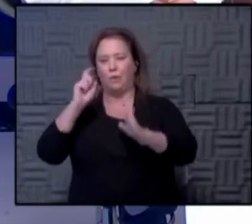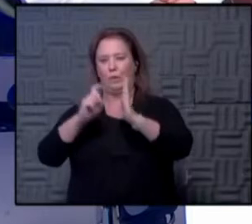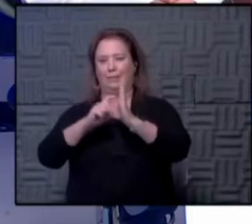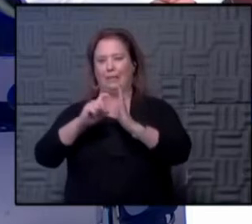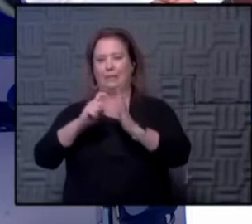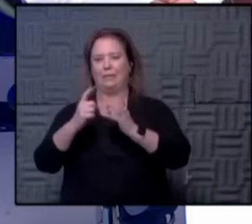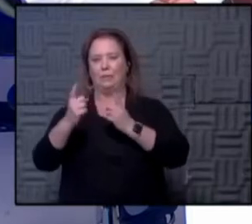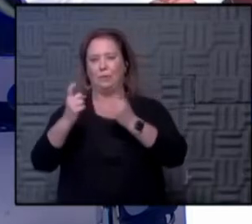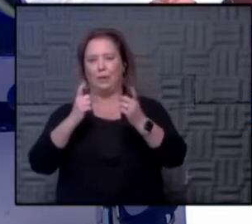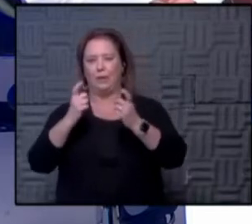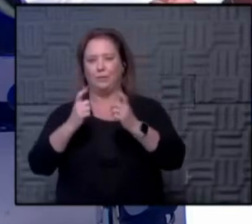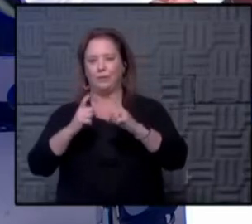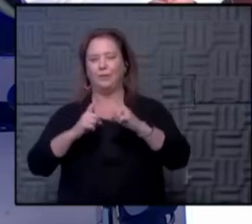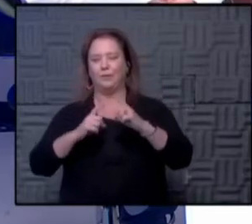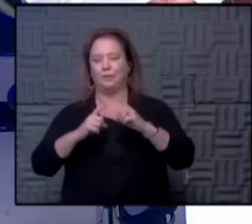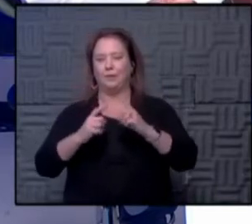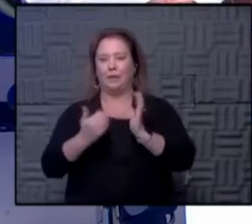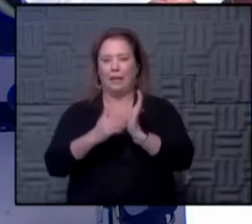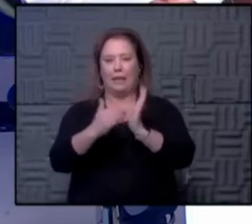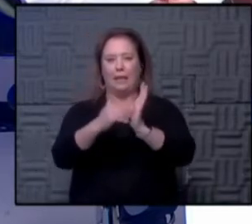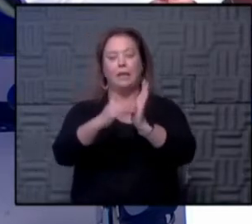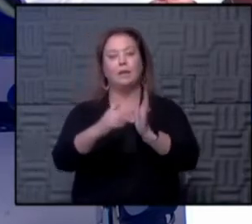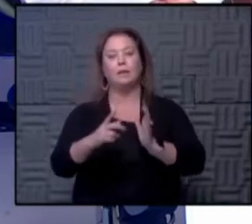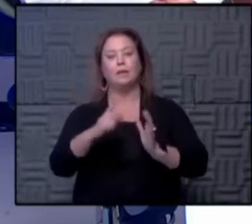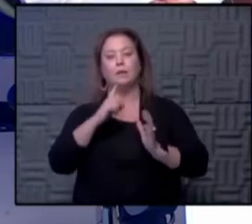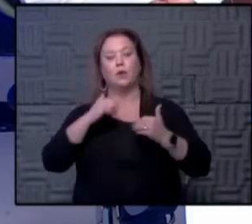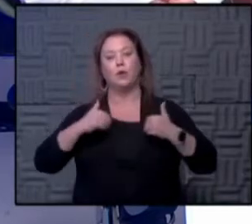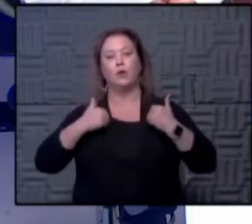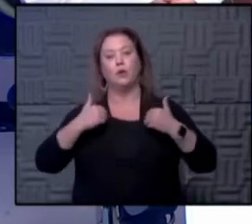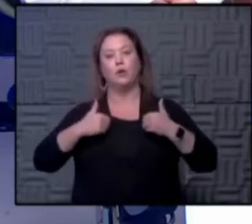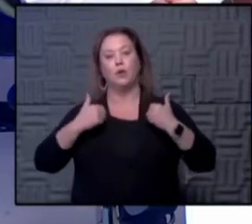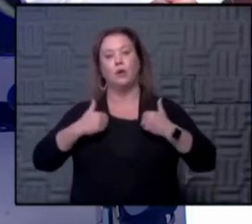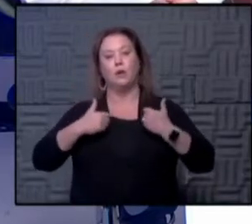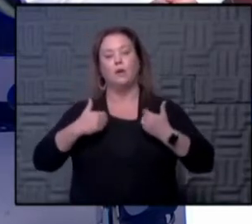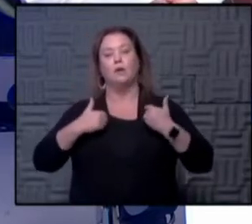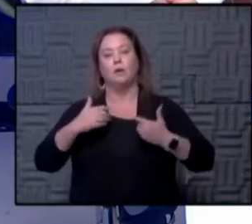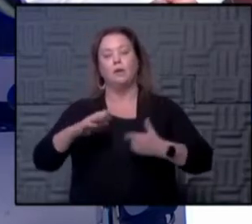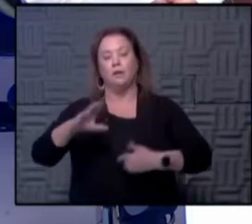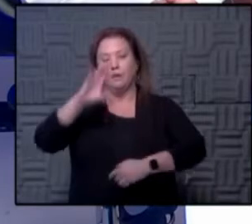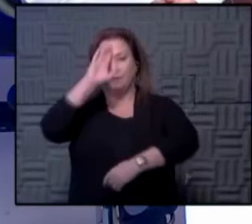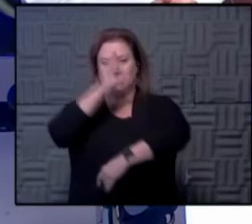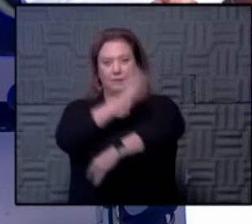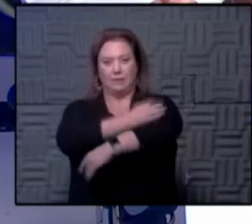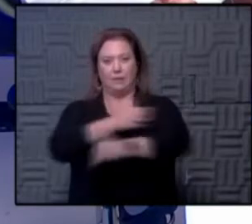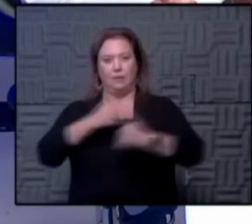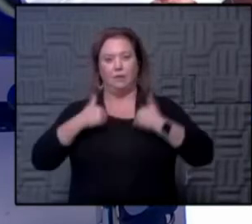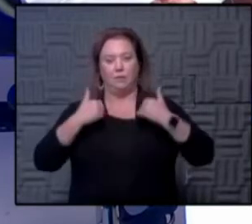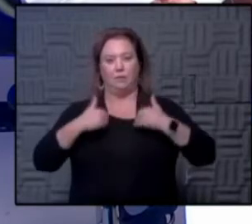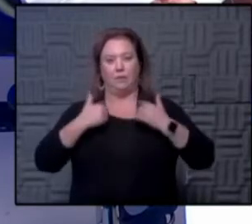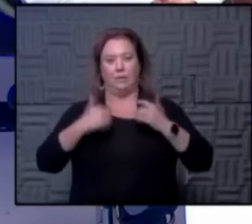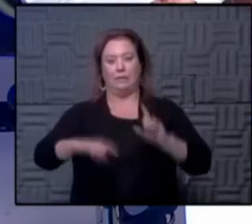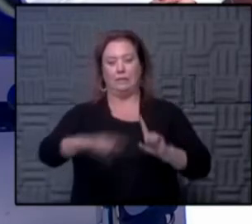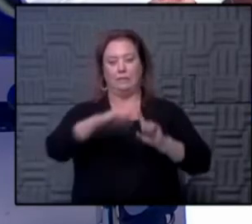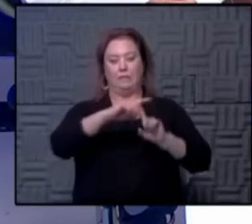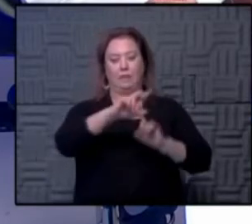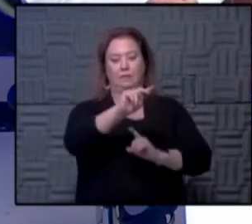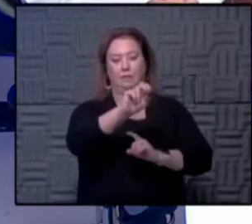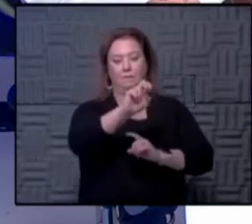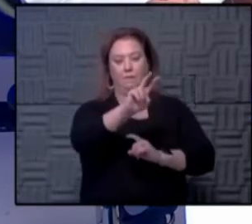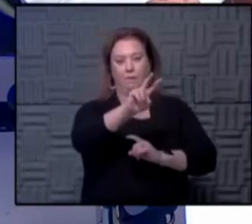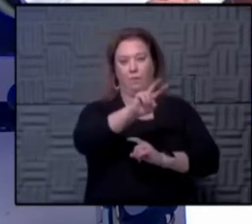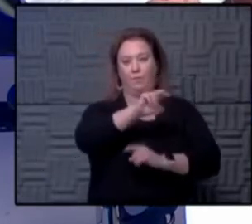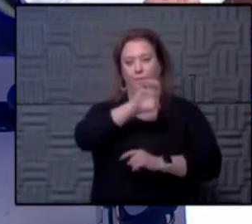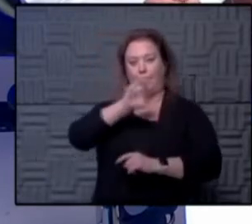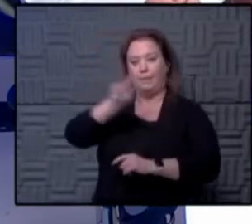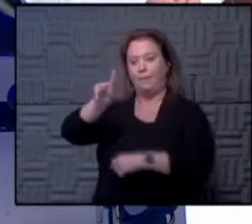question repeatedly, just different scenarios. She says her young adult son had symptoms and tested positive in early November. Now he's back